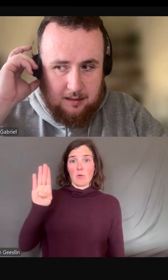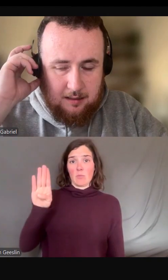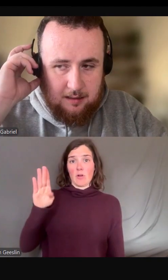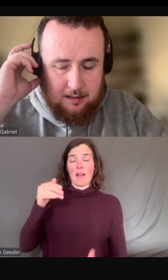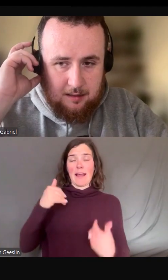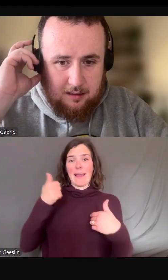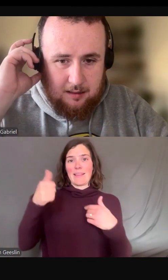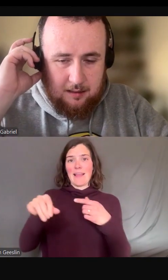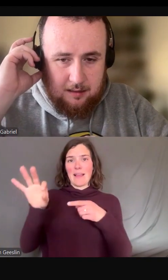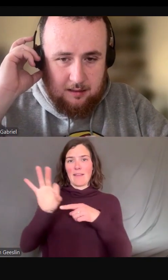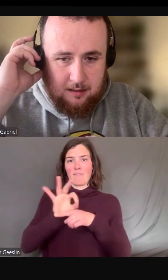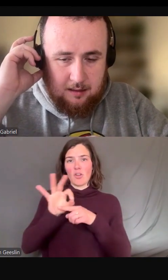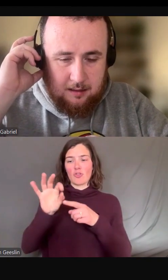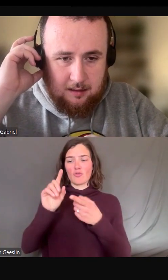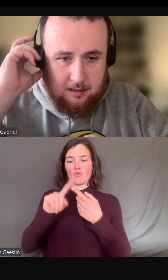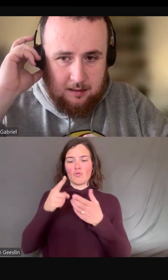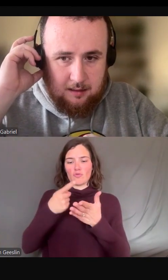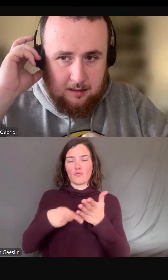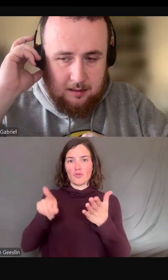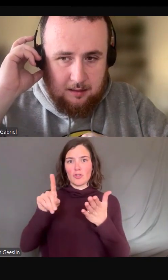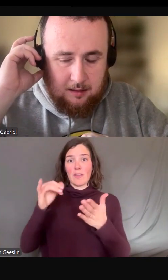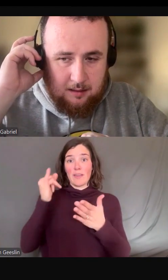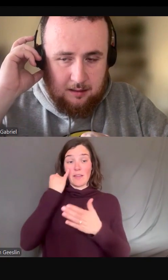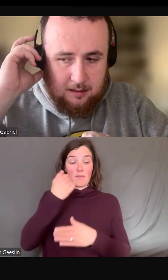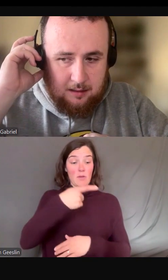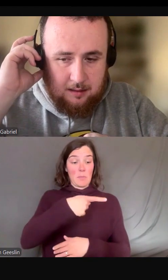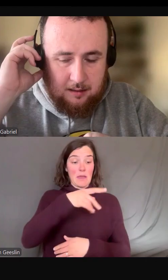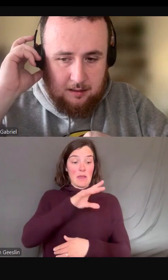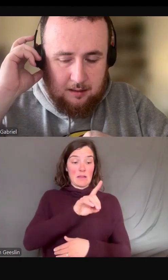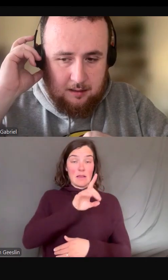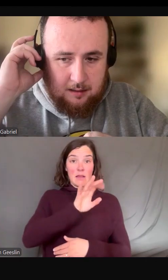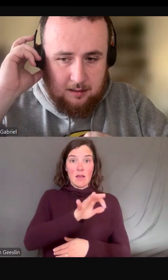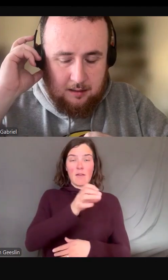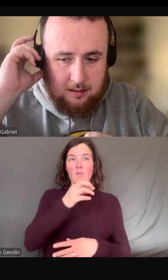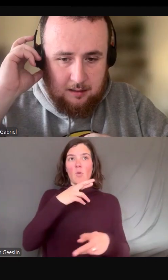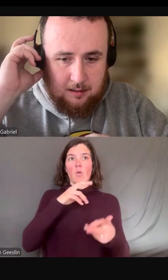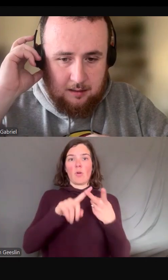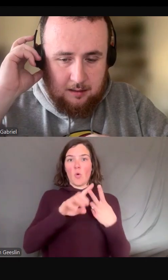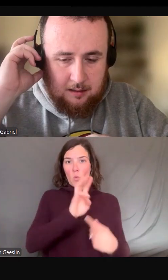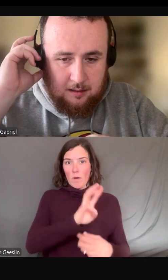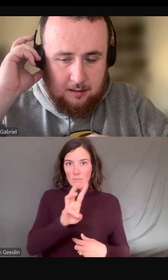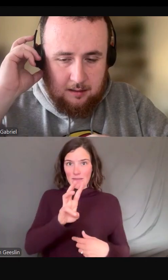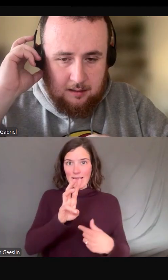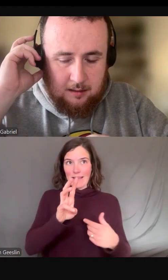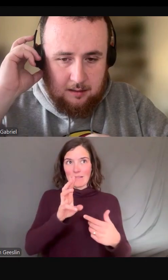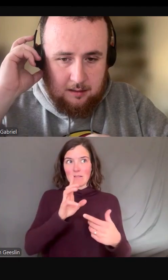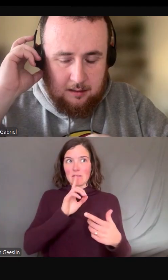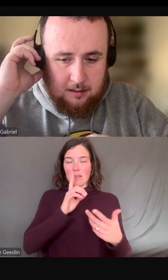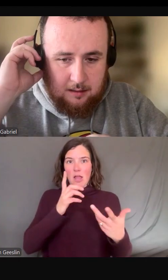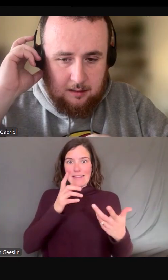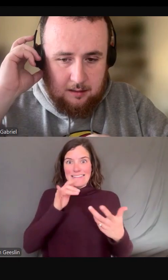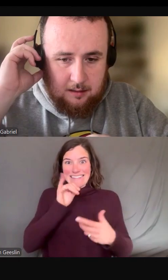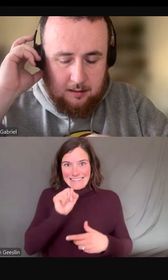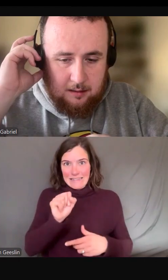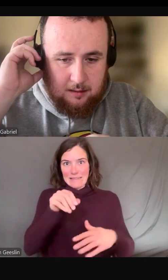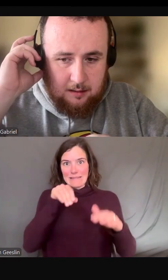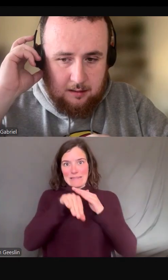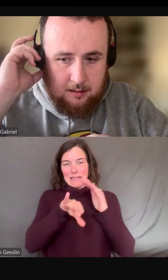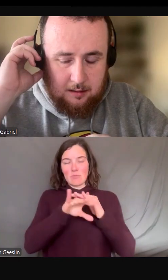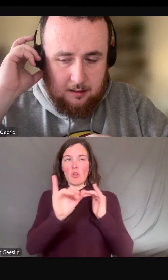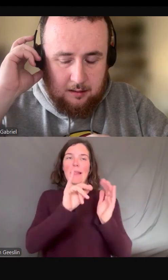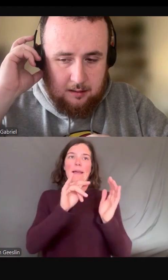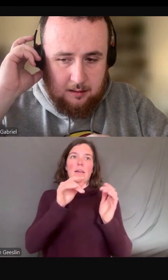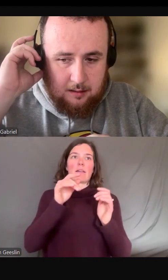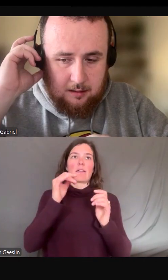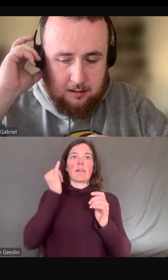to check whether a PDF or a website is accessible. Like, could it be used for people wanting